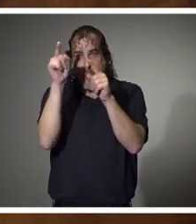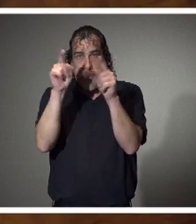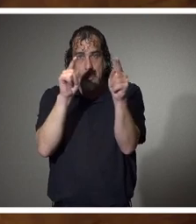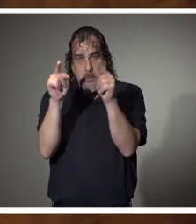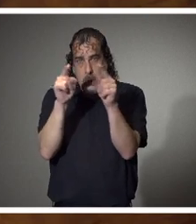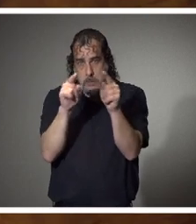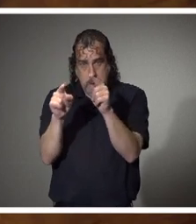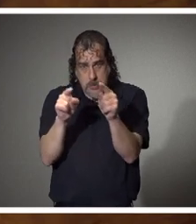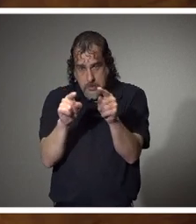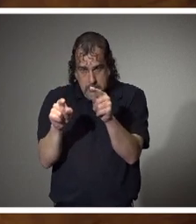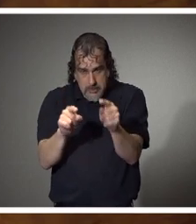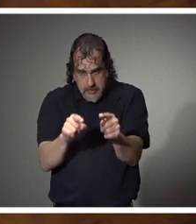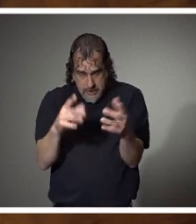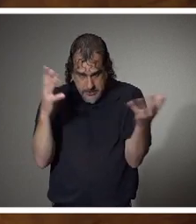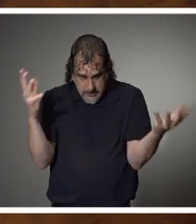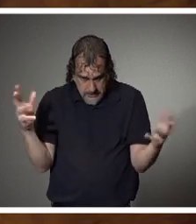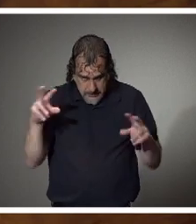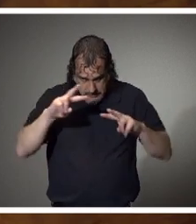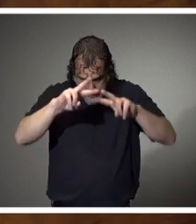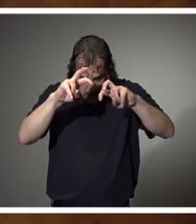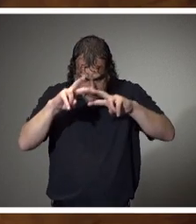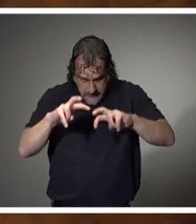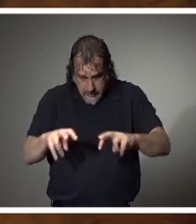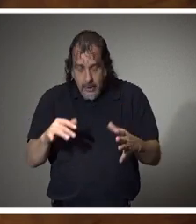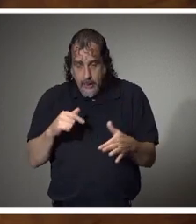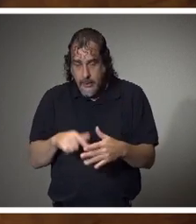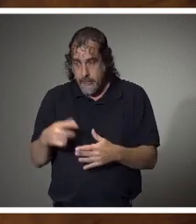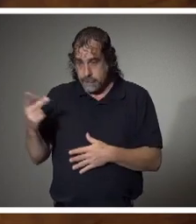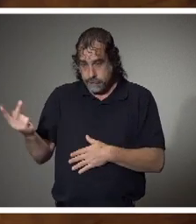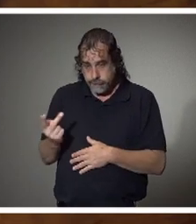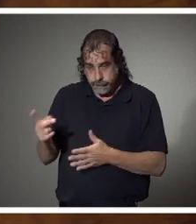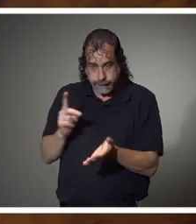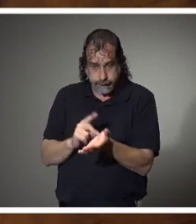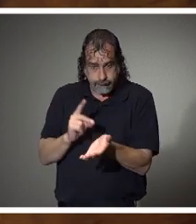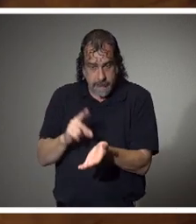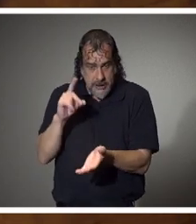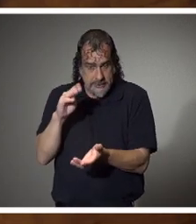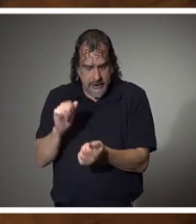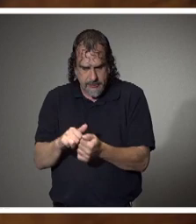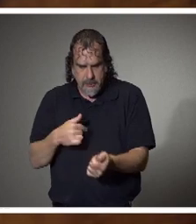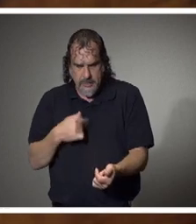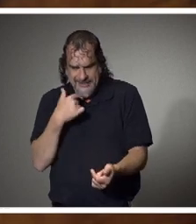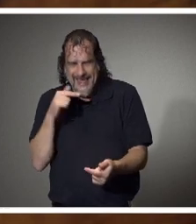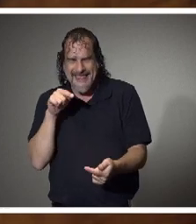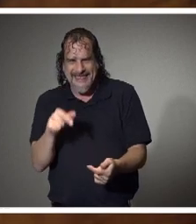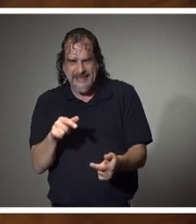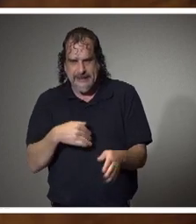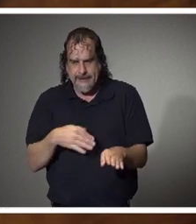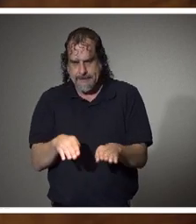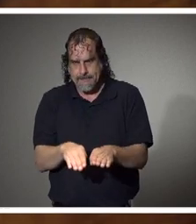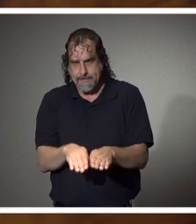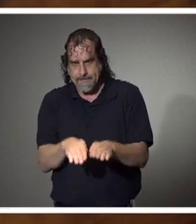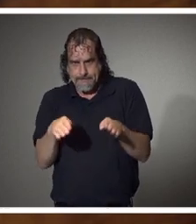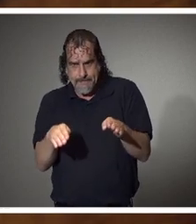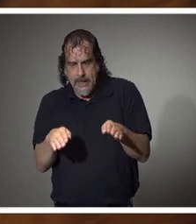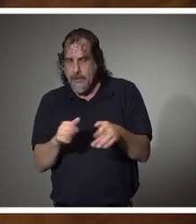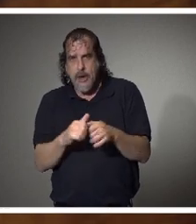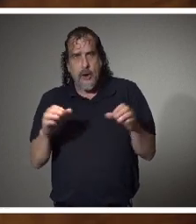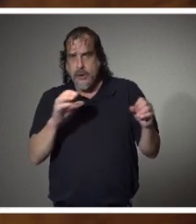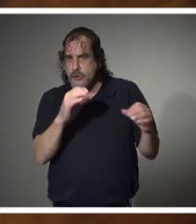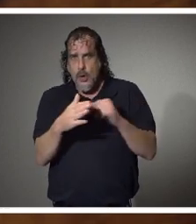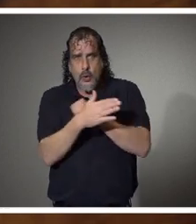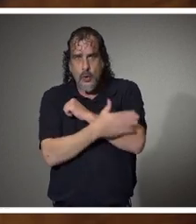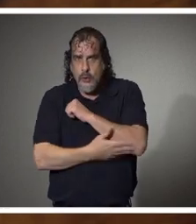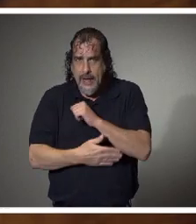detail. Ultimately, Dr. Dobbs and I concluded that this was a measured step, and there is no county or city in